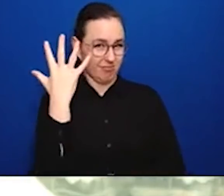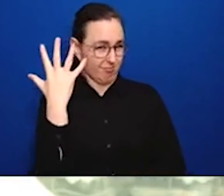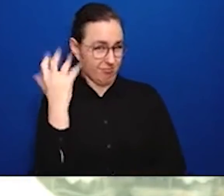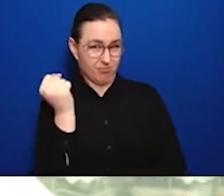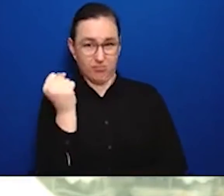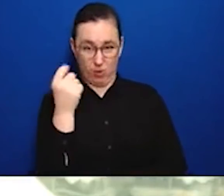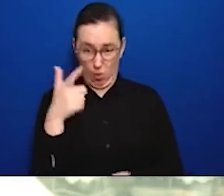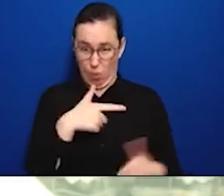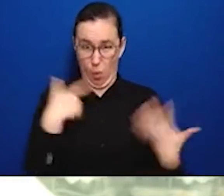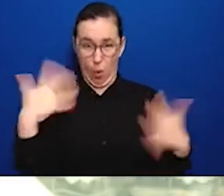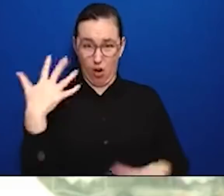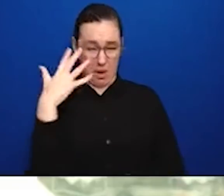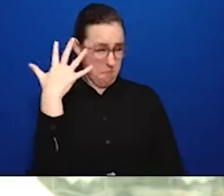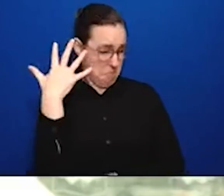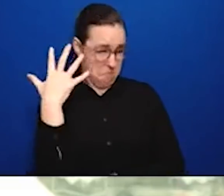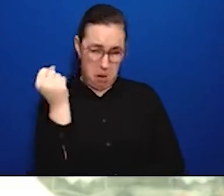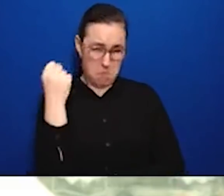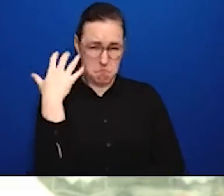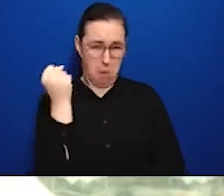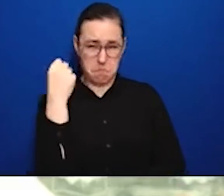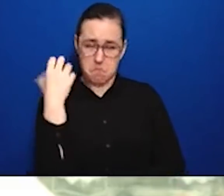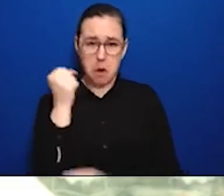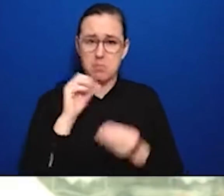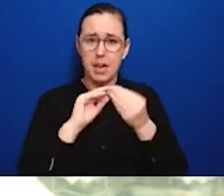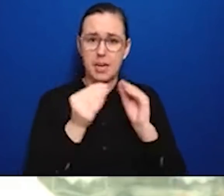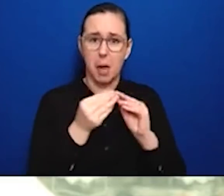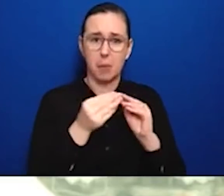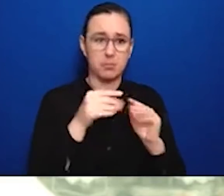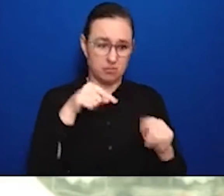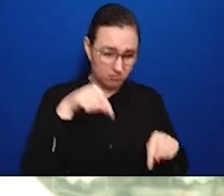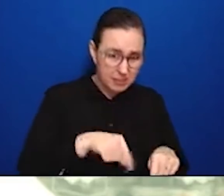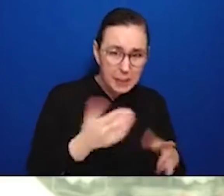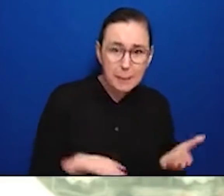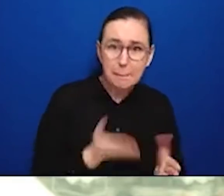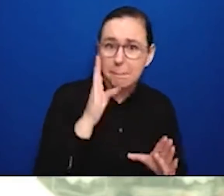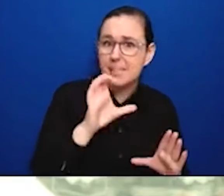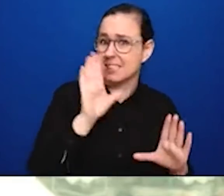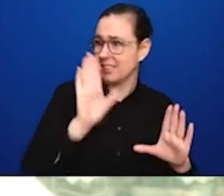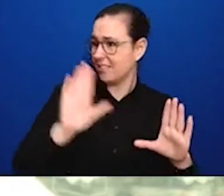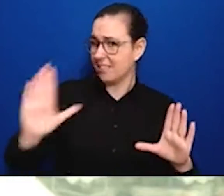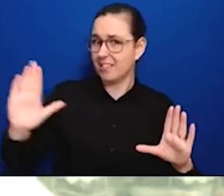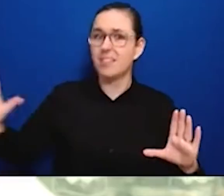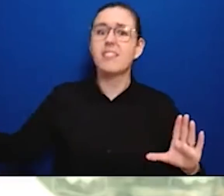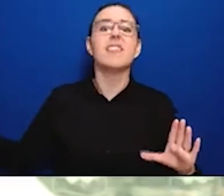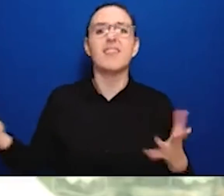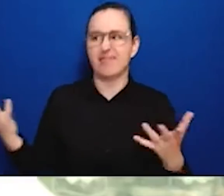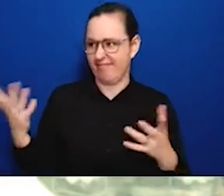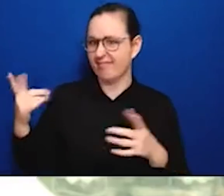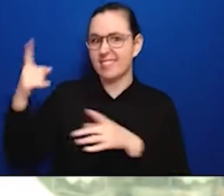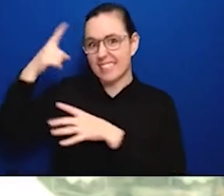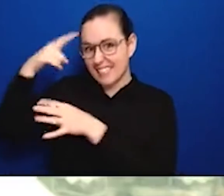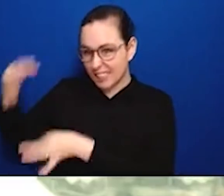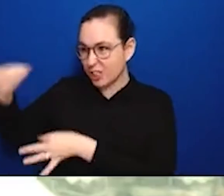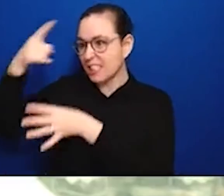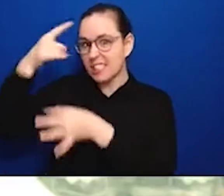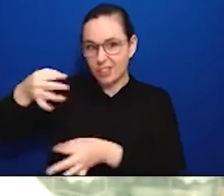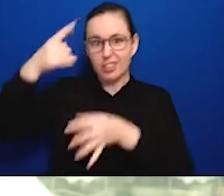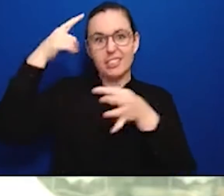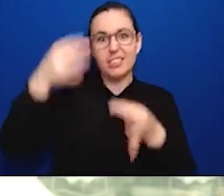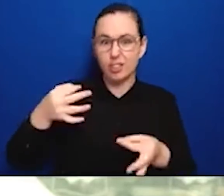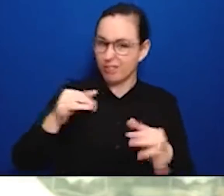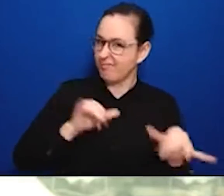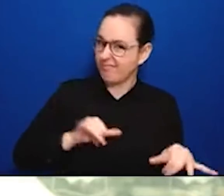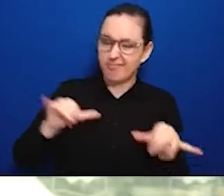have made similar decisions to protect their system. And I'll just say that I've spent my life in